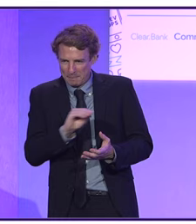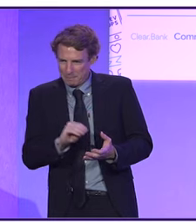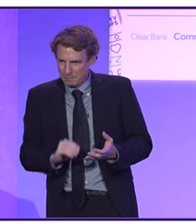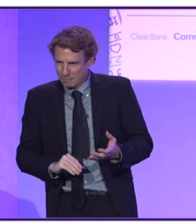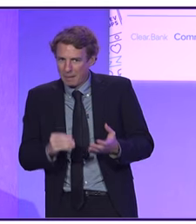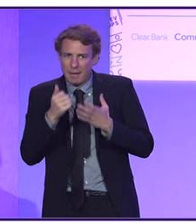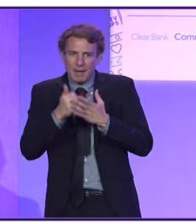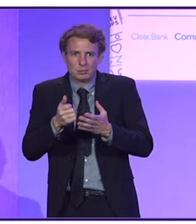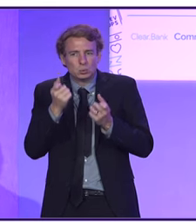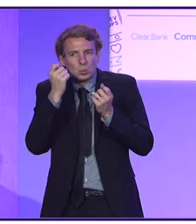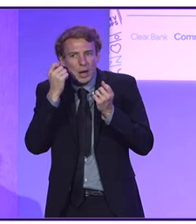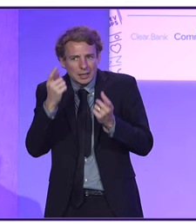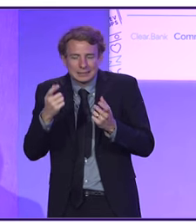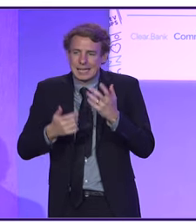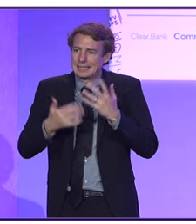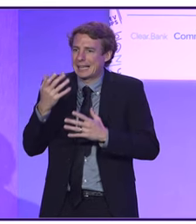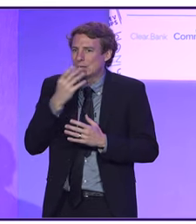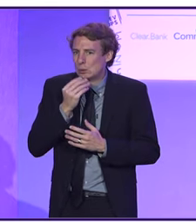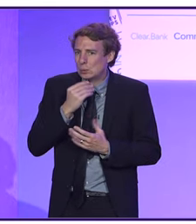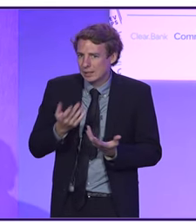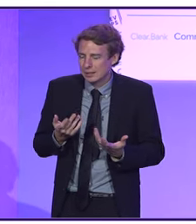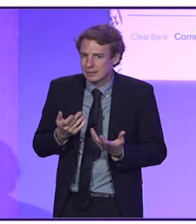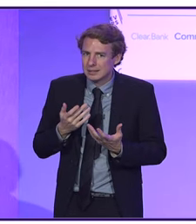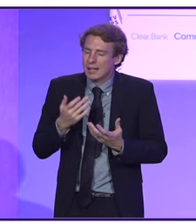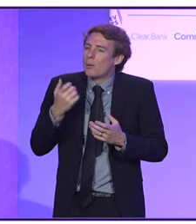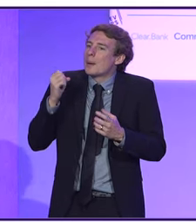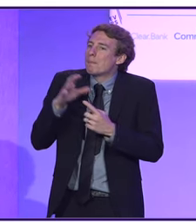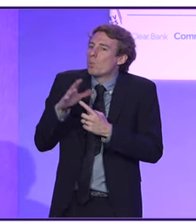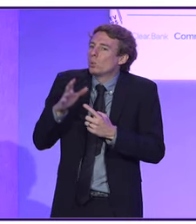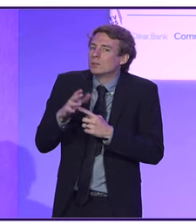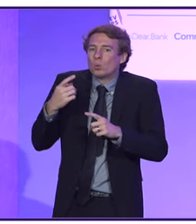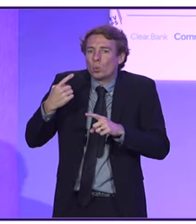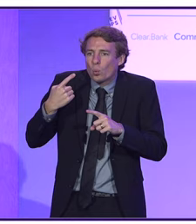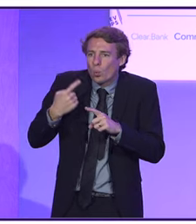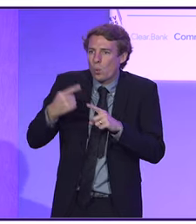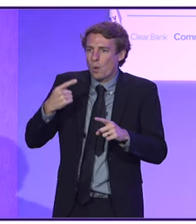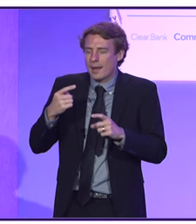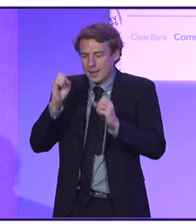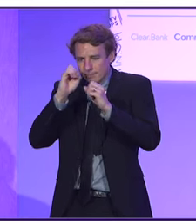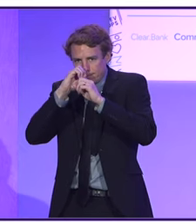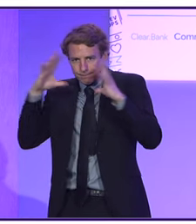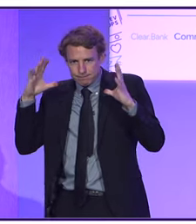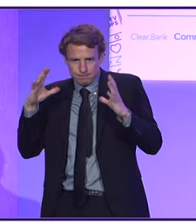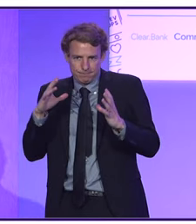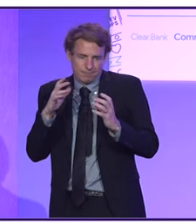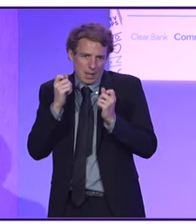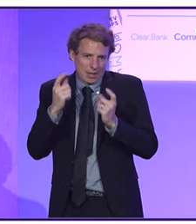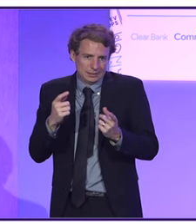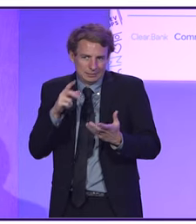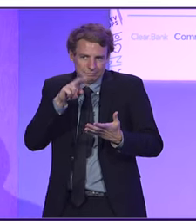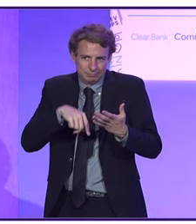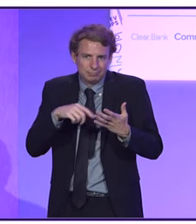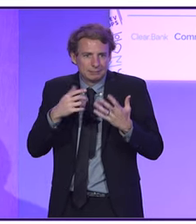of the data, and that's really important for quick, sort of rapid, because if it takes you a really long time to do this, the most expensive resource in any software